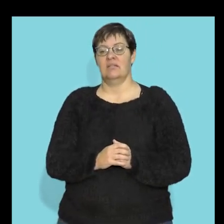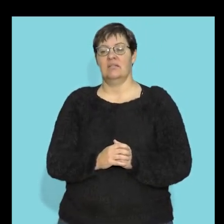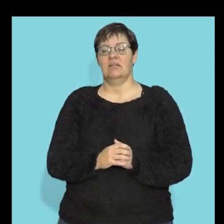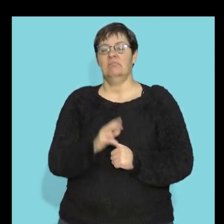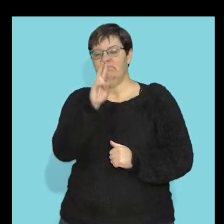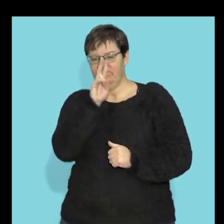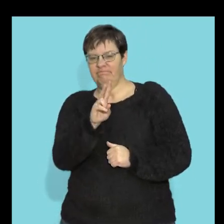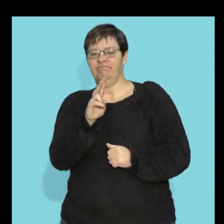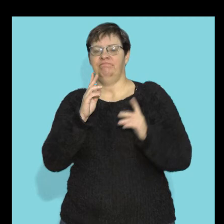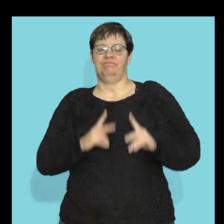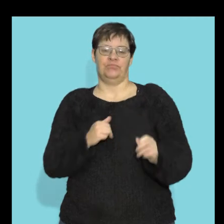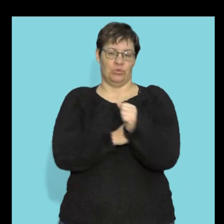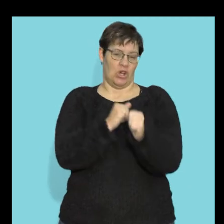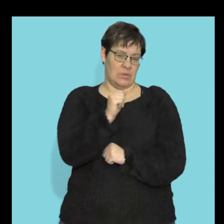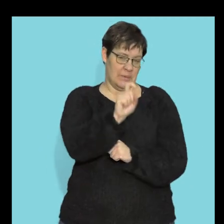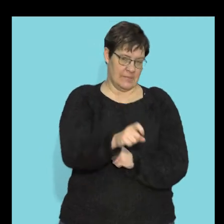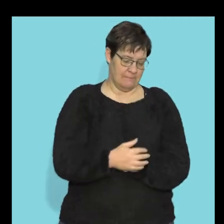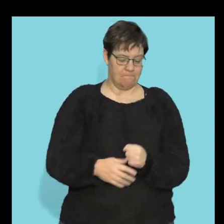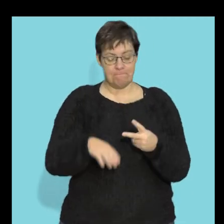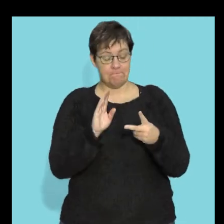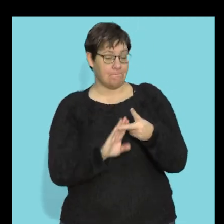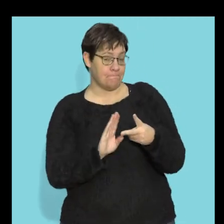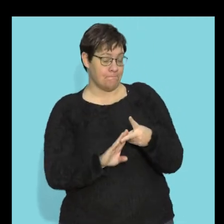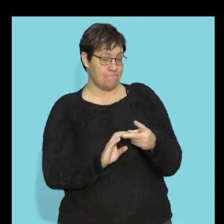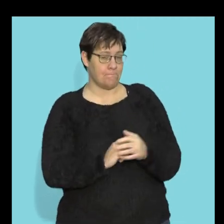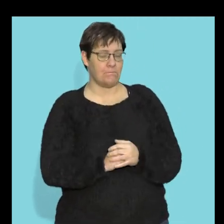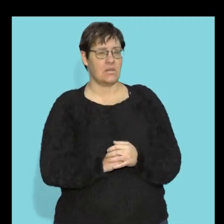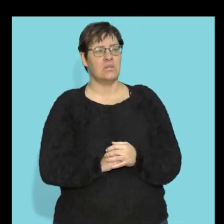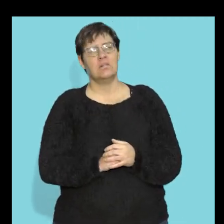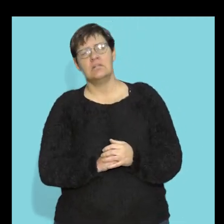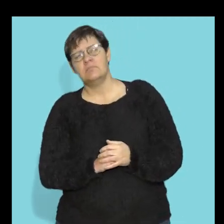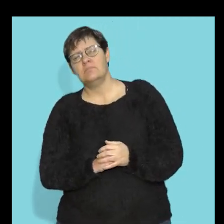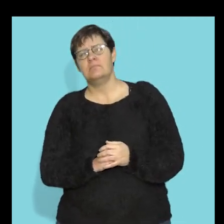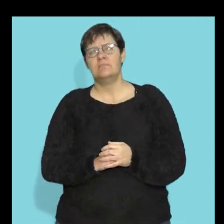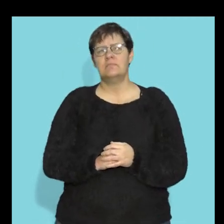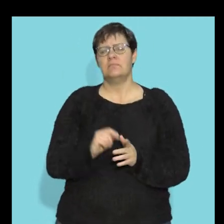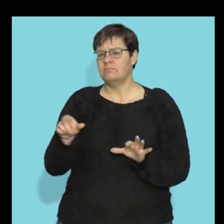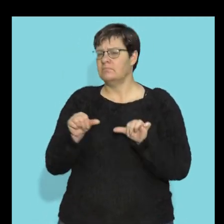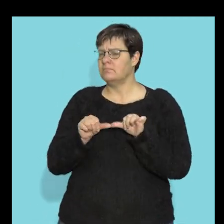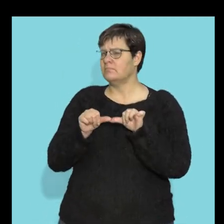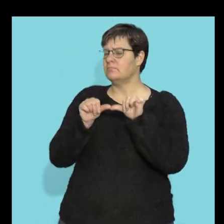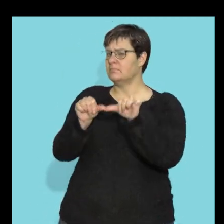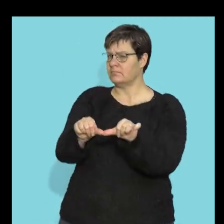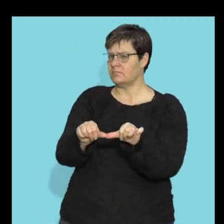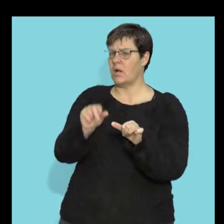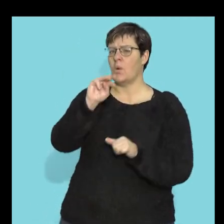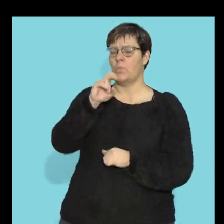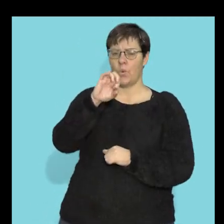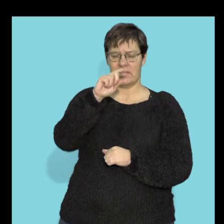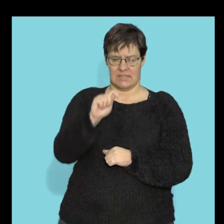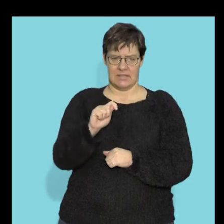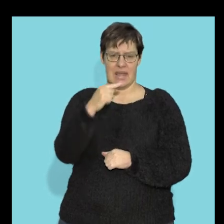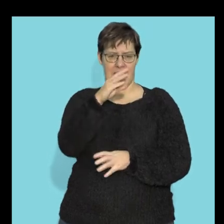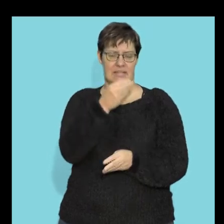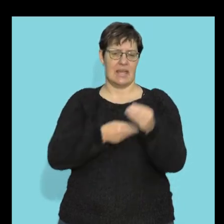body structure is. Now, the next question, how do they maintain a moist